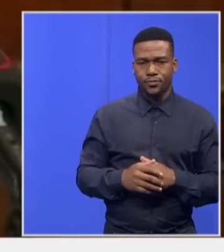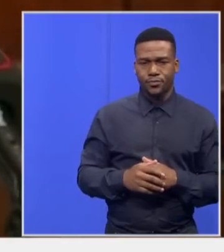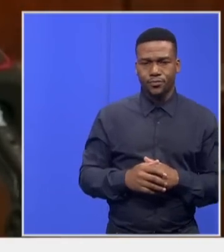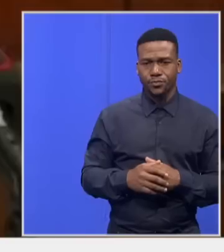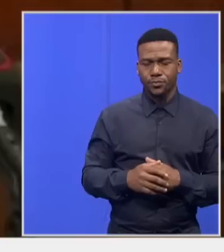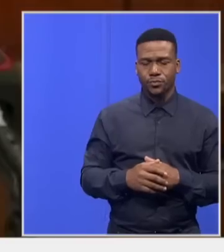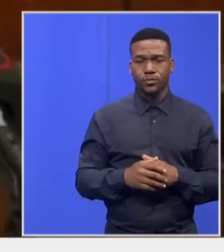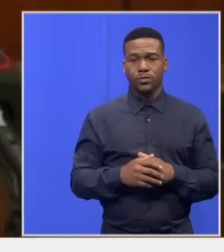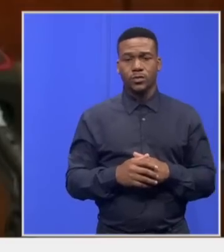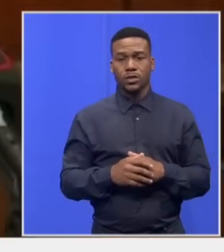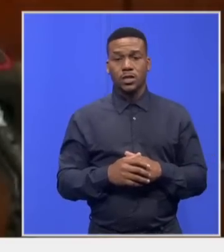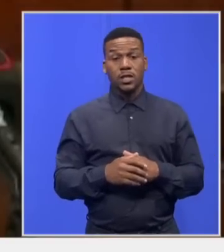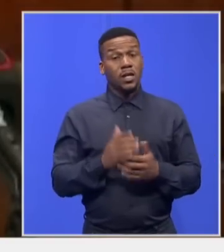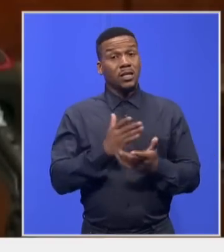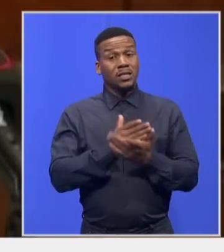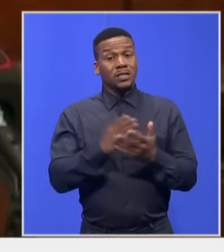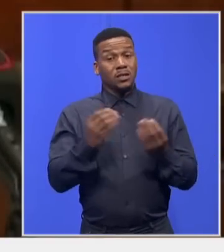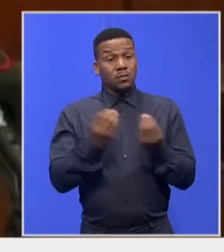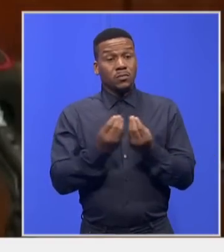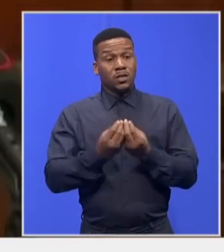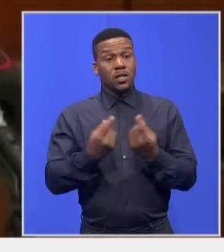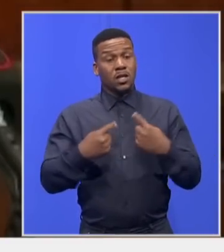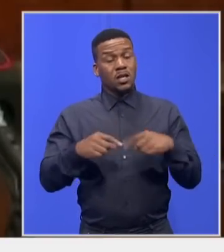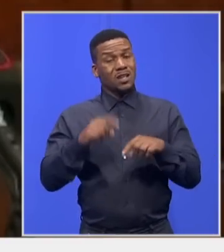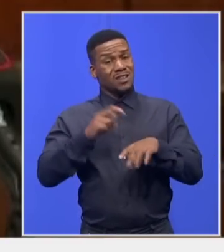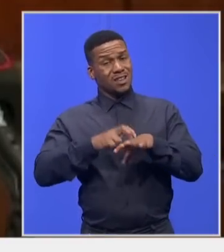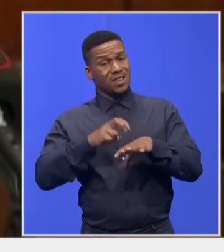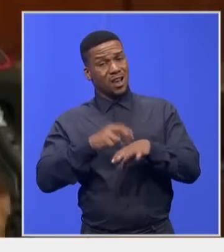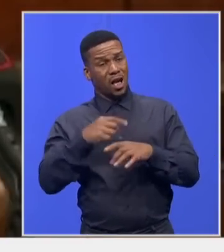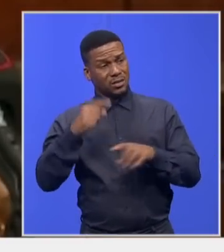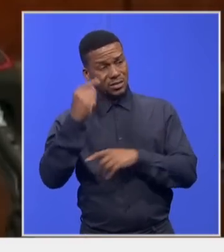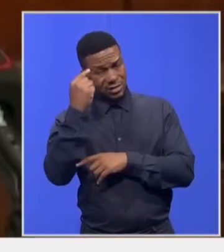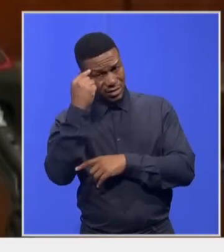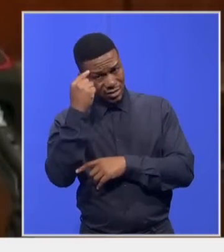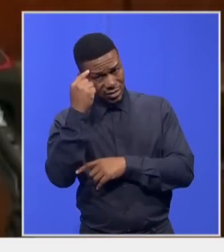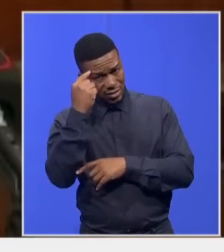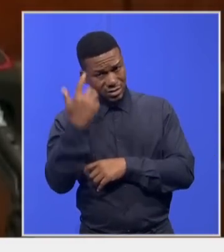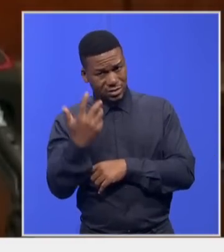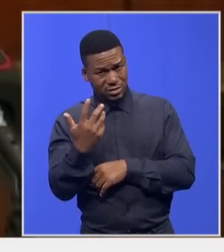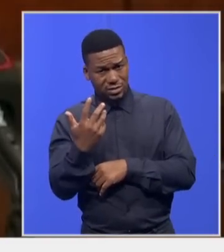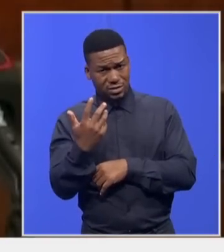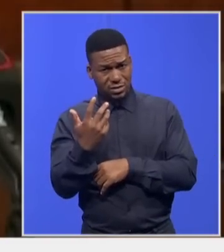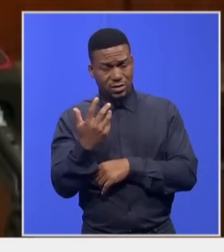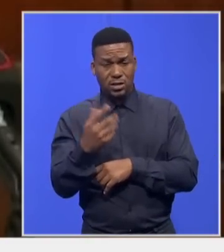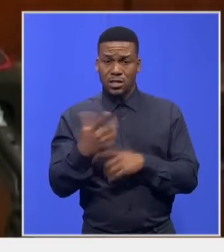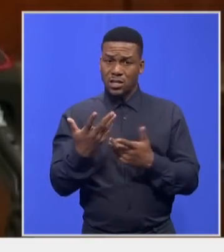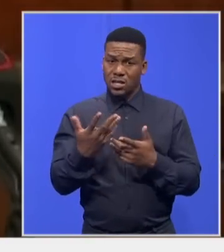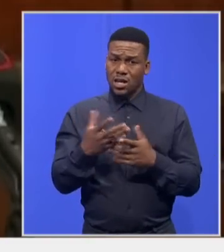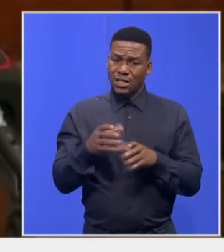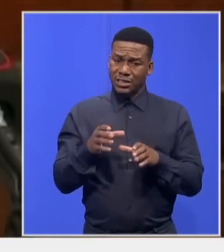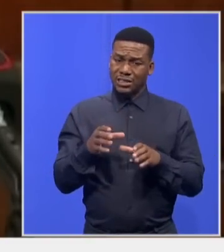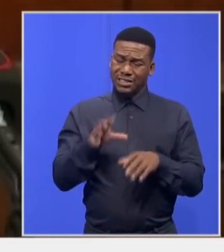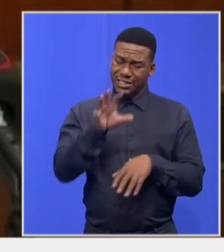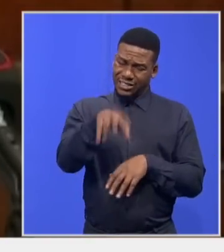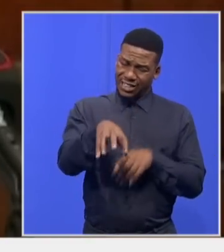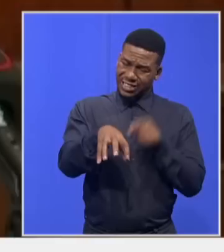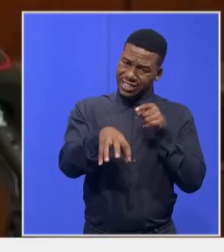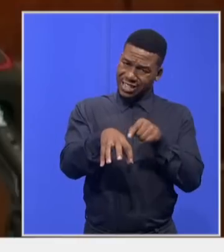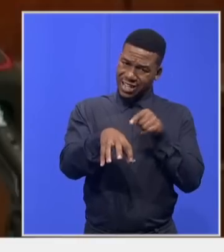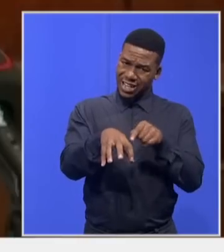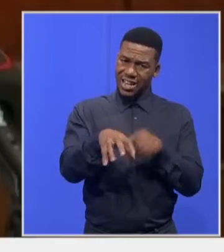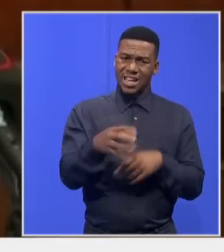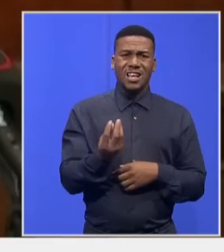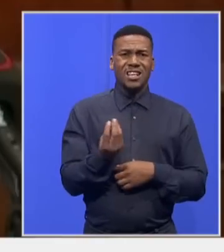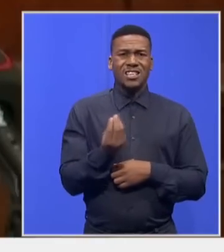courts. And it's something that requires our attention. For a station that is this young to experience what we call